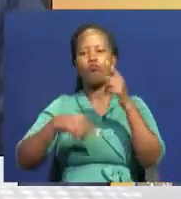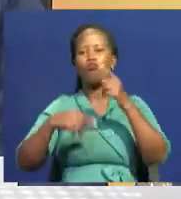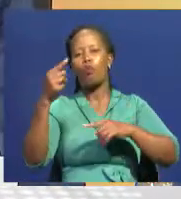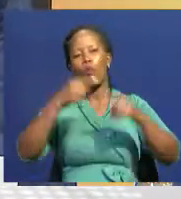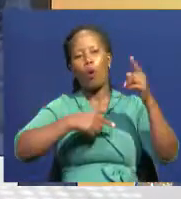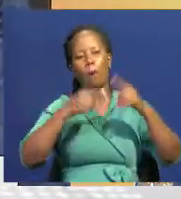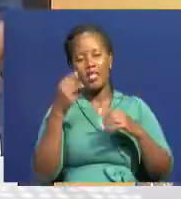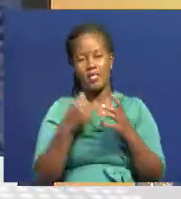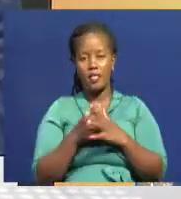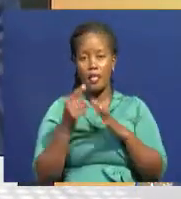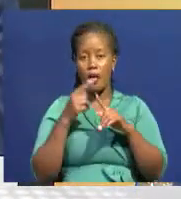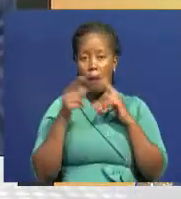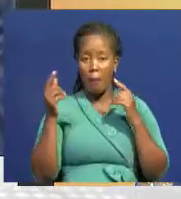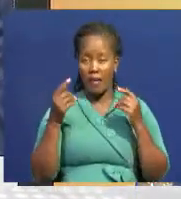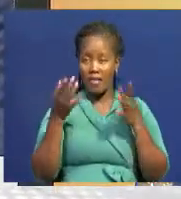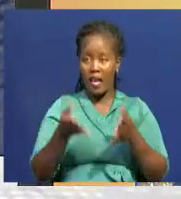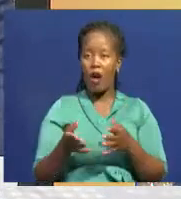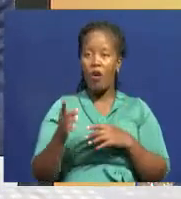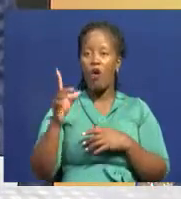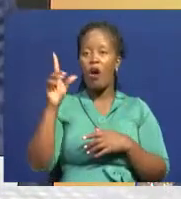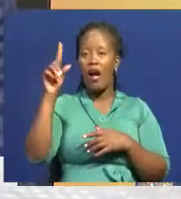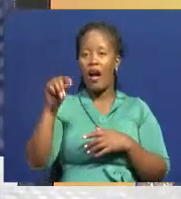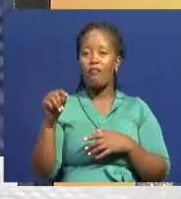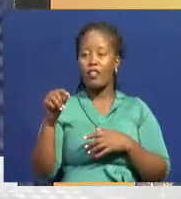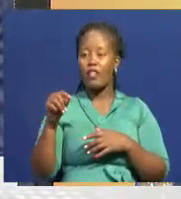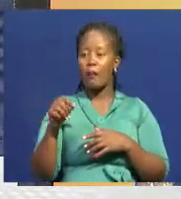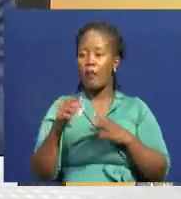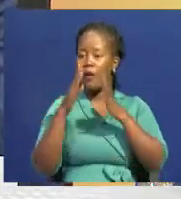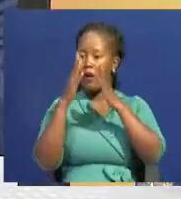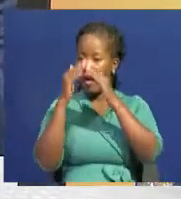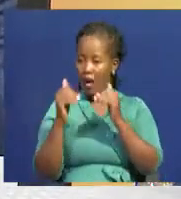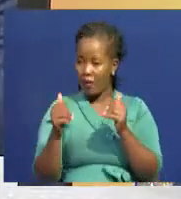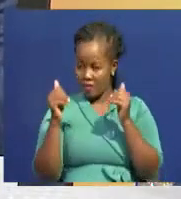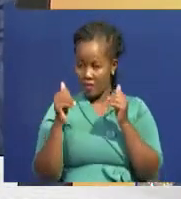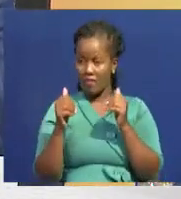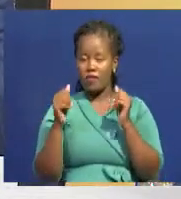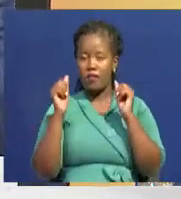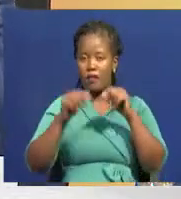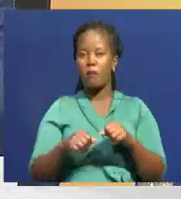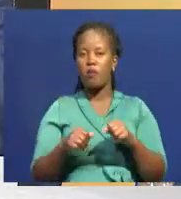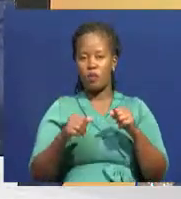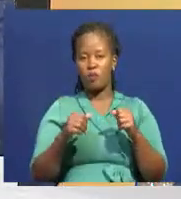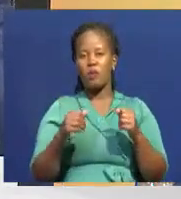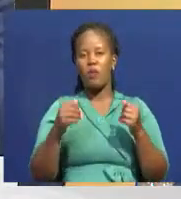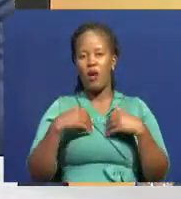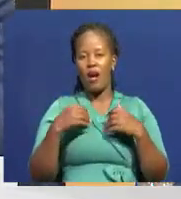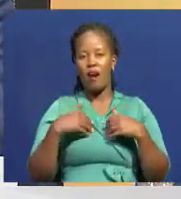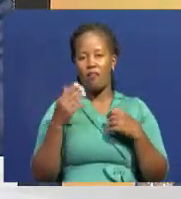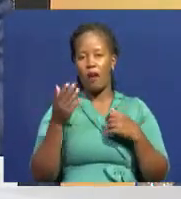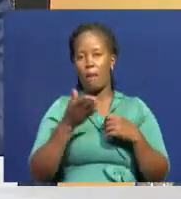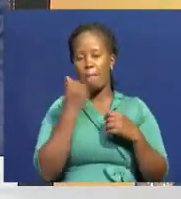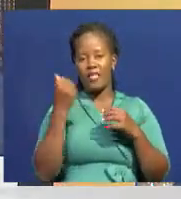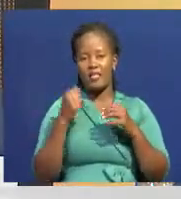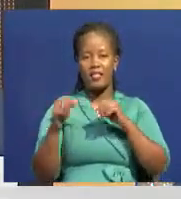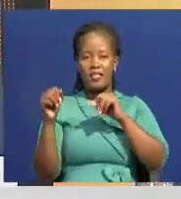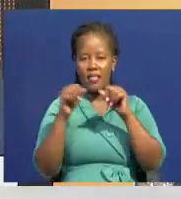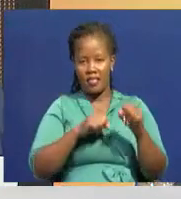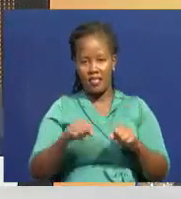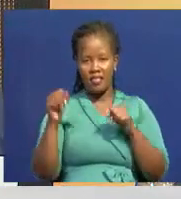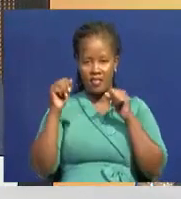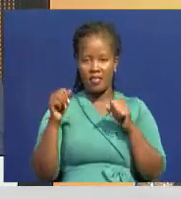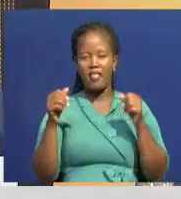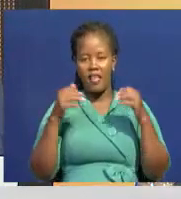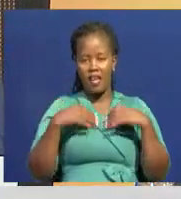then the affordable housing now brings that to regulate, because you can as well make one of the best structures with